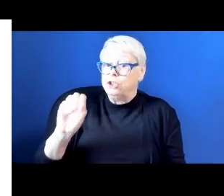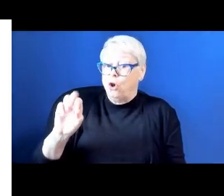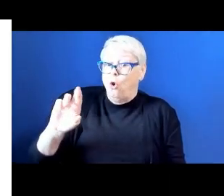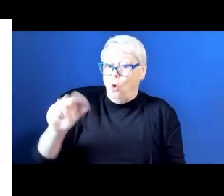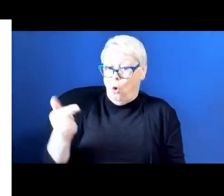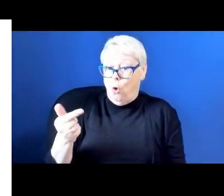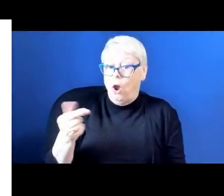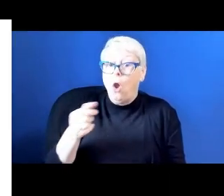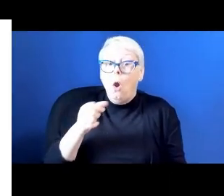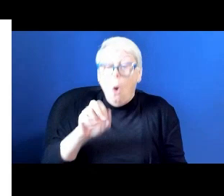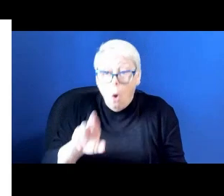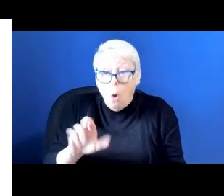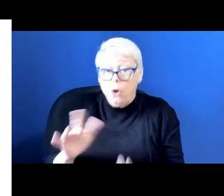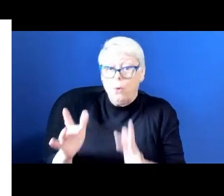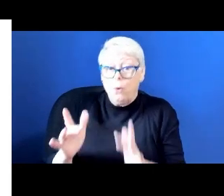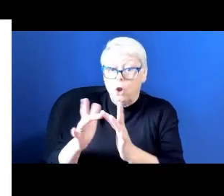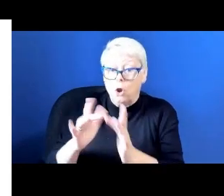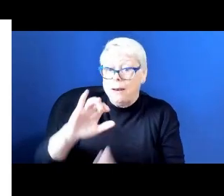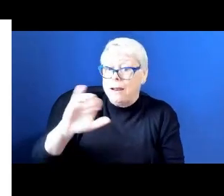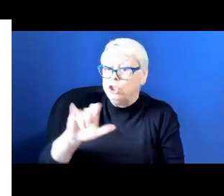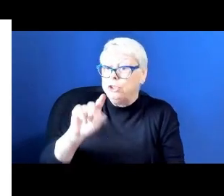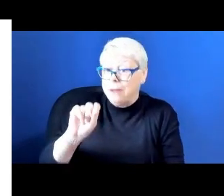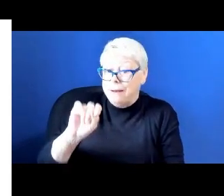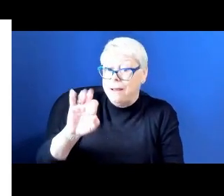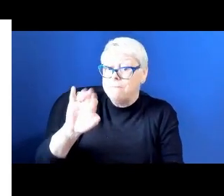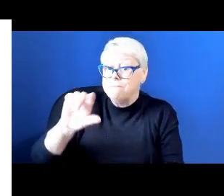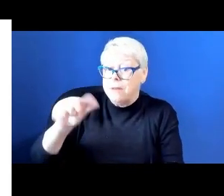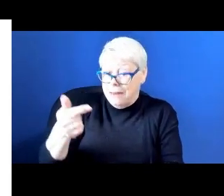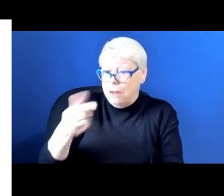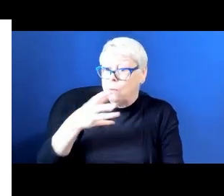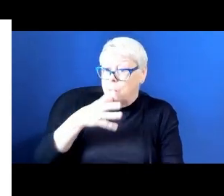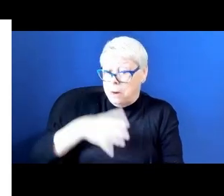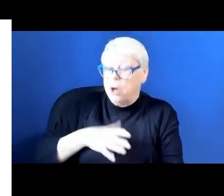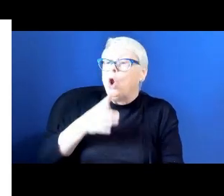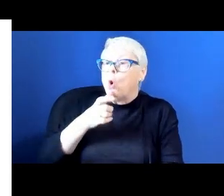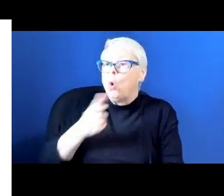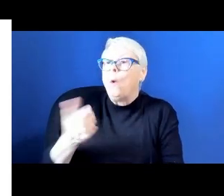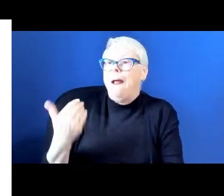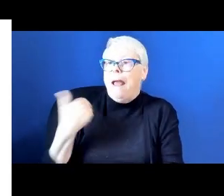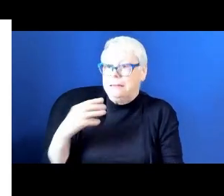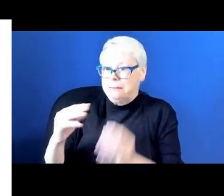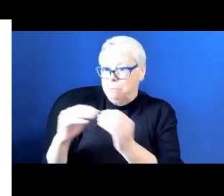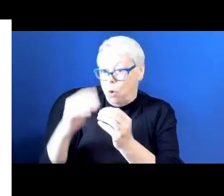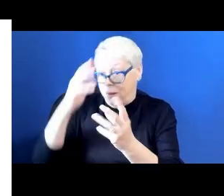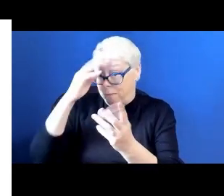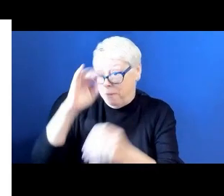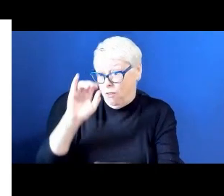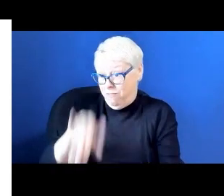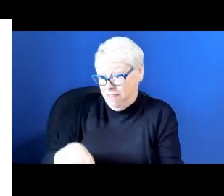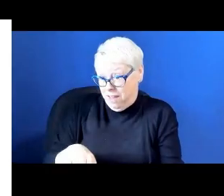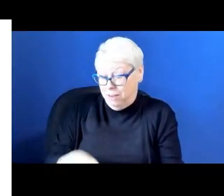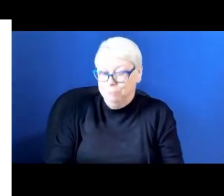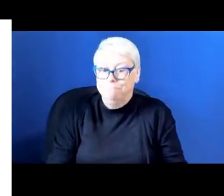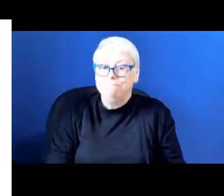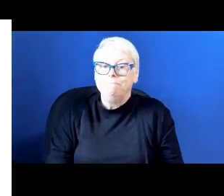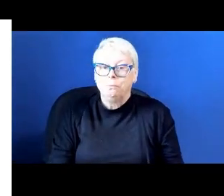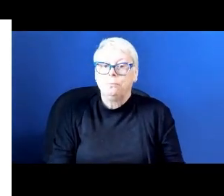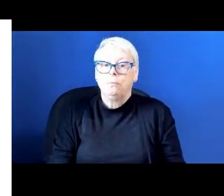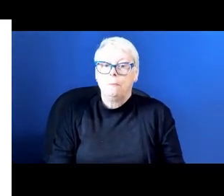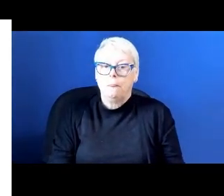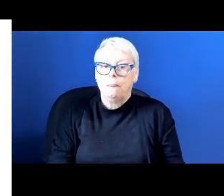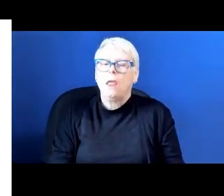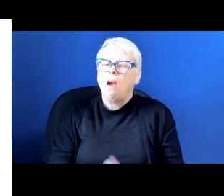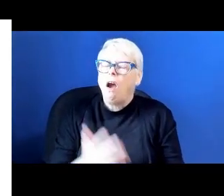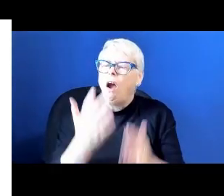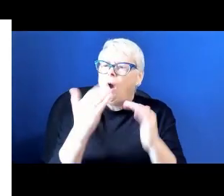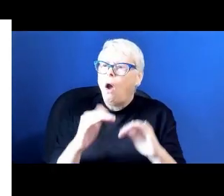can also provide you more information on this resource. We also have a new Making